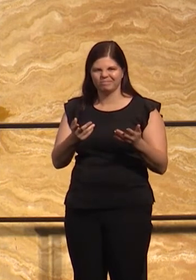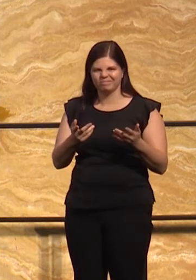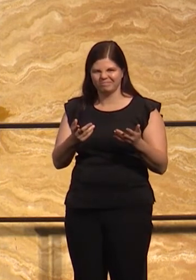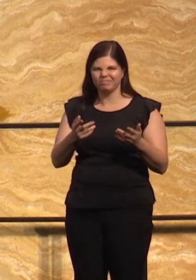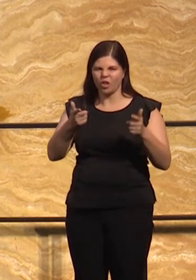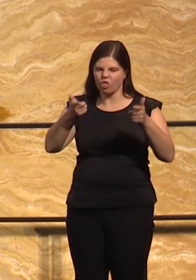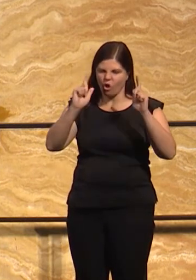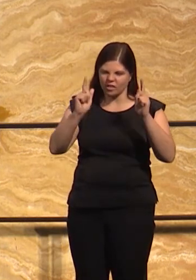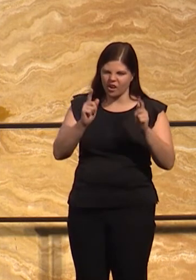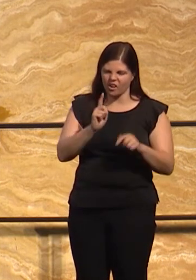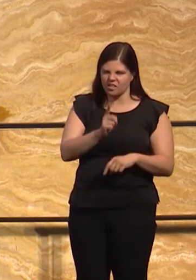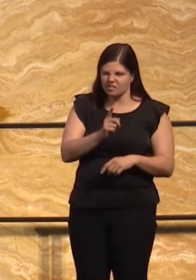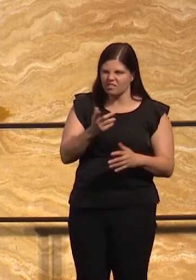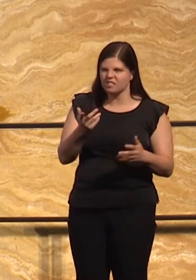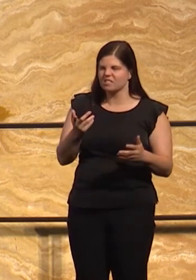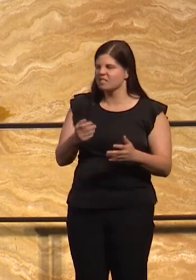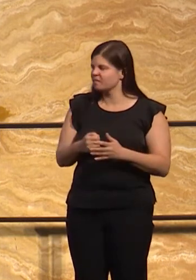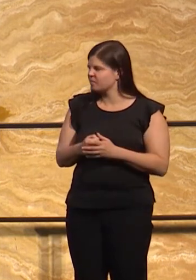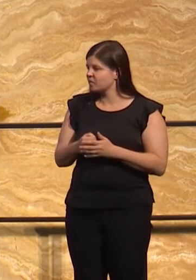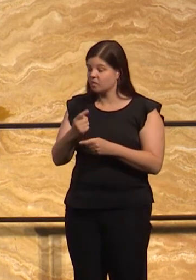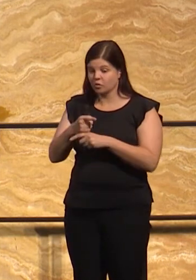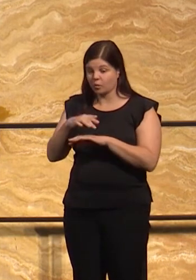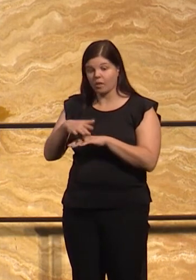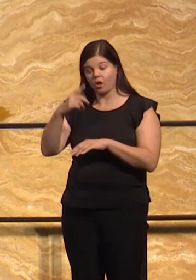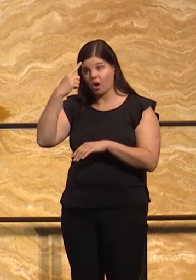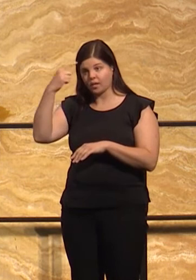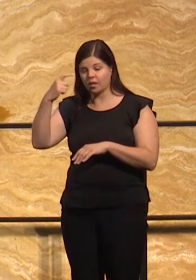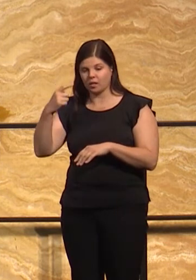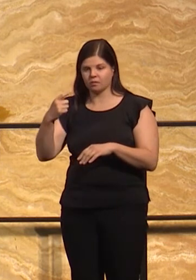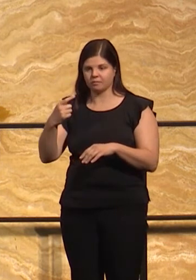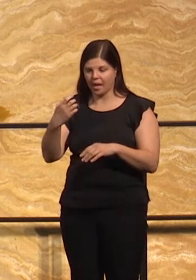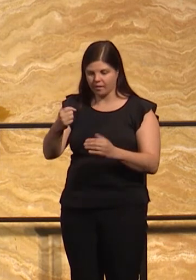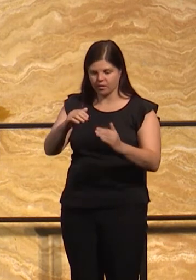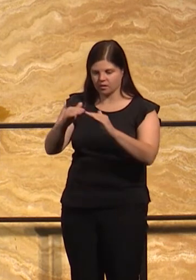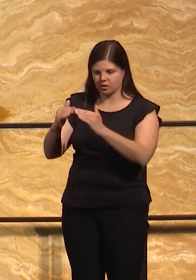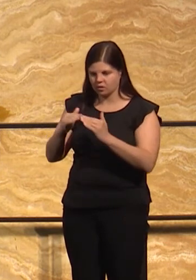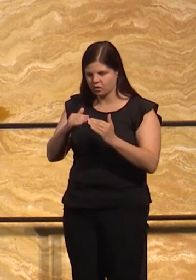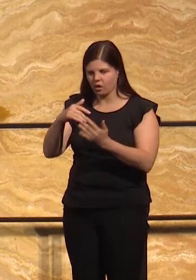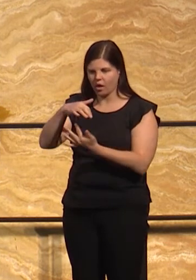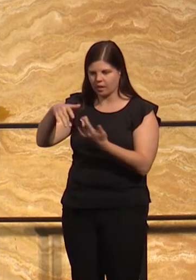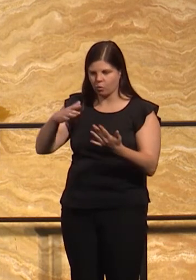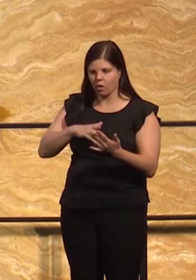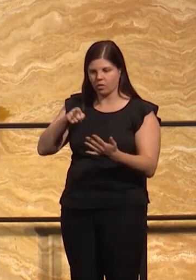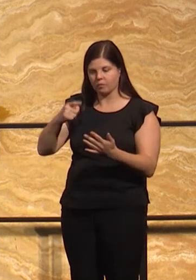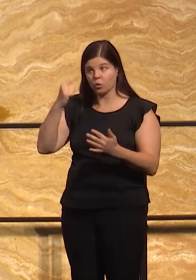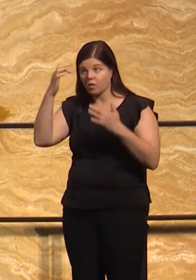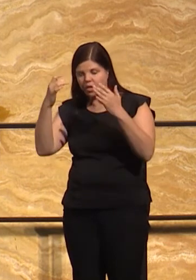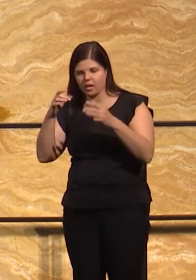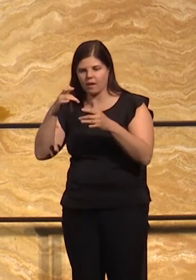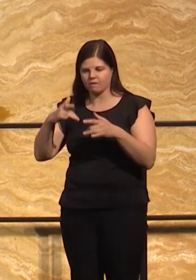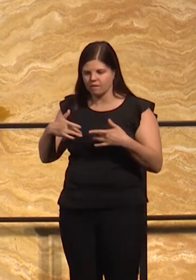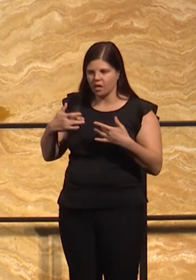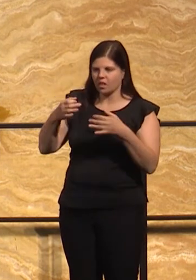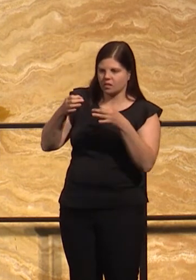controversial to talk about the idea that we're allowing societies to think and decide for themselves what kind of future that they want.